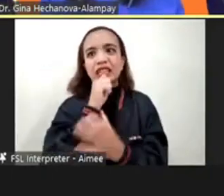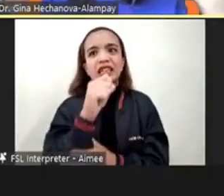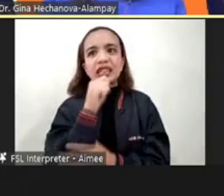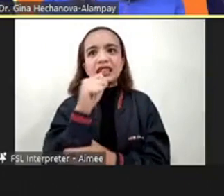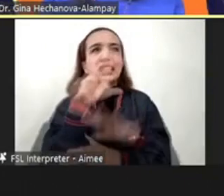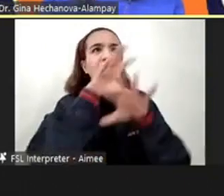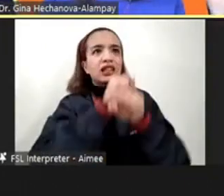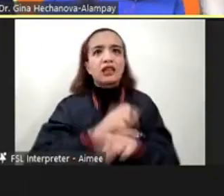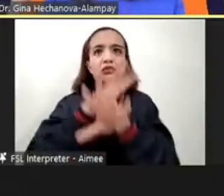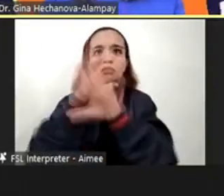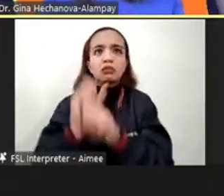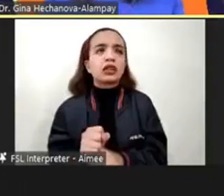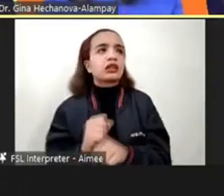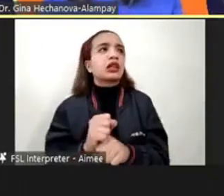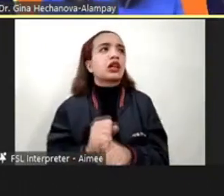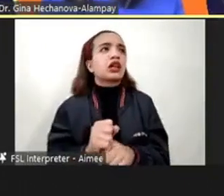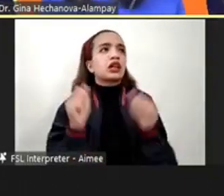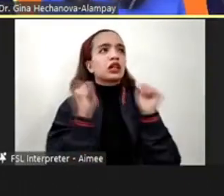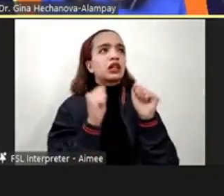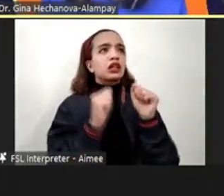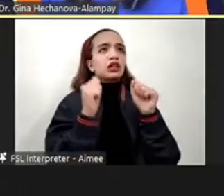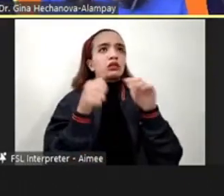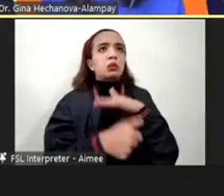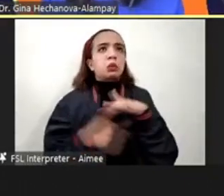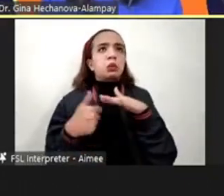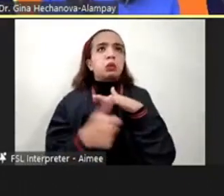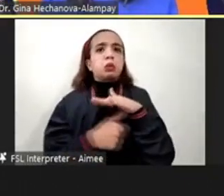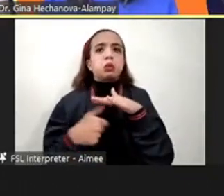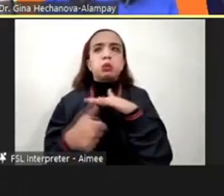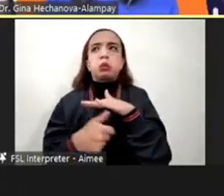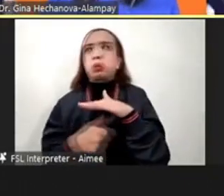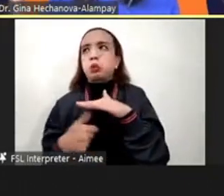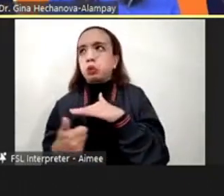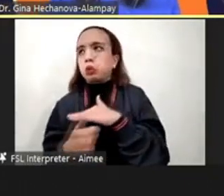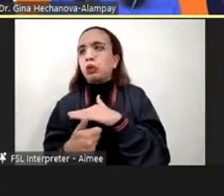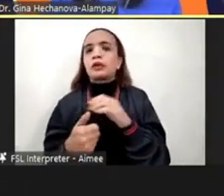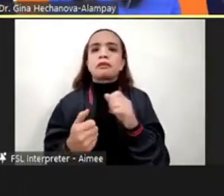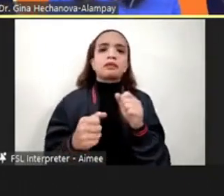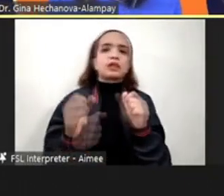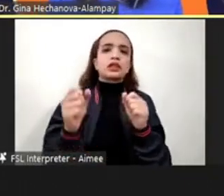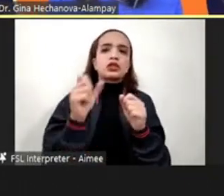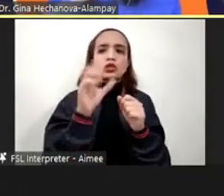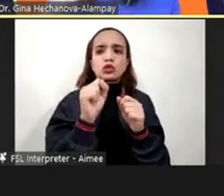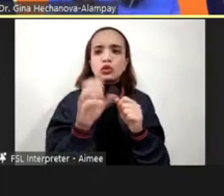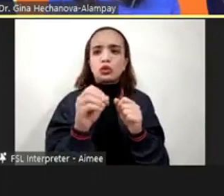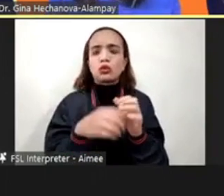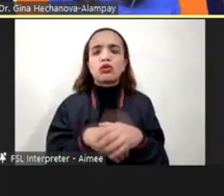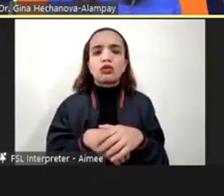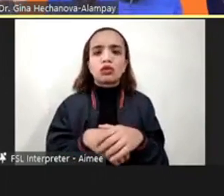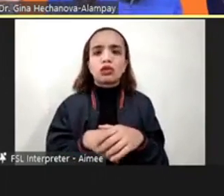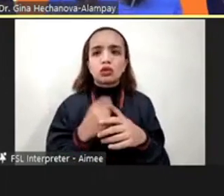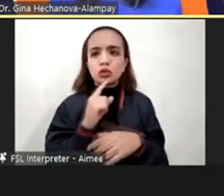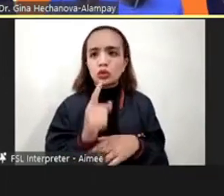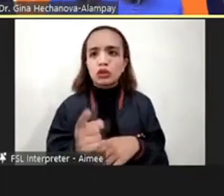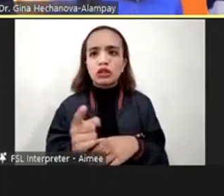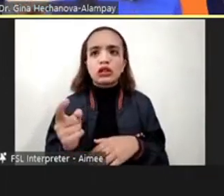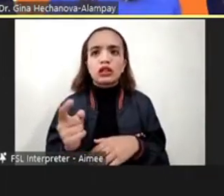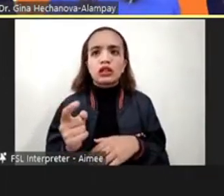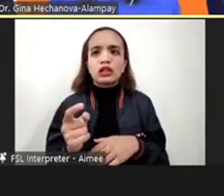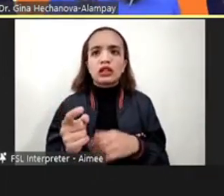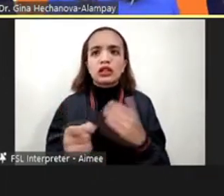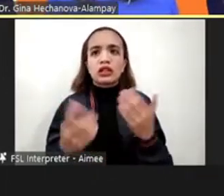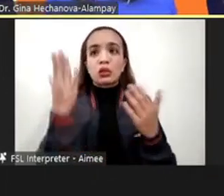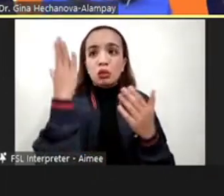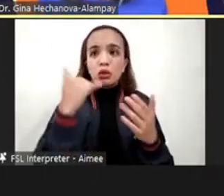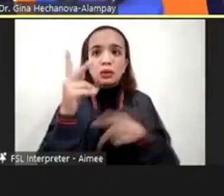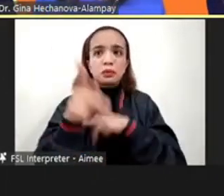lahat 24/7 in each other's spaces. So nagkakasungita, nagkakabugnutan because people